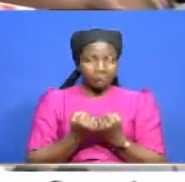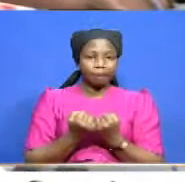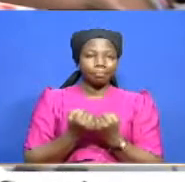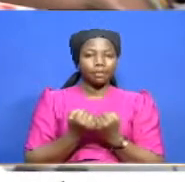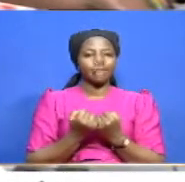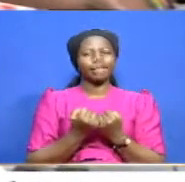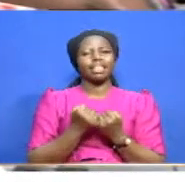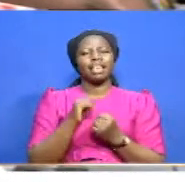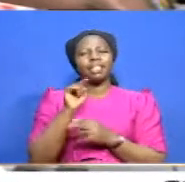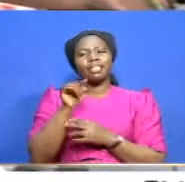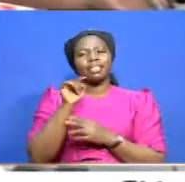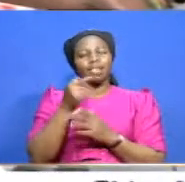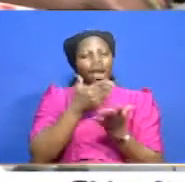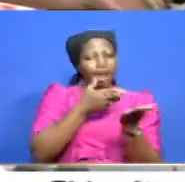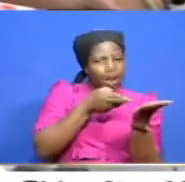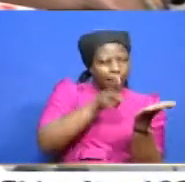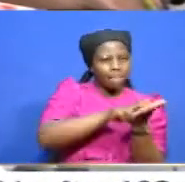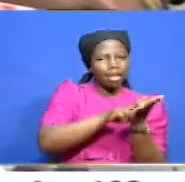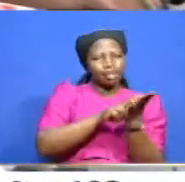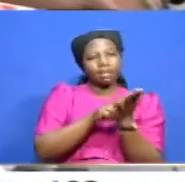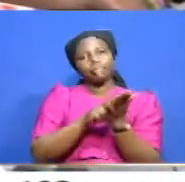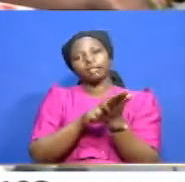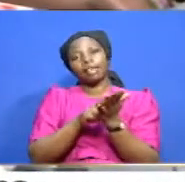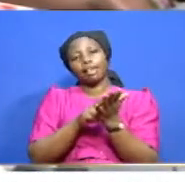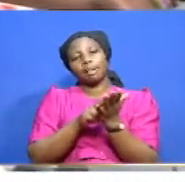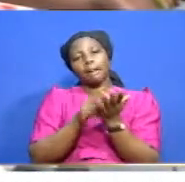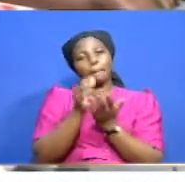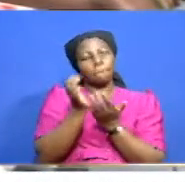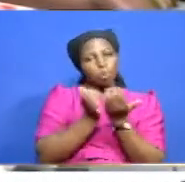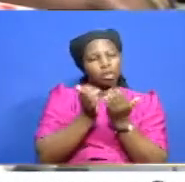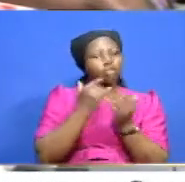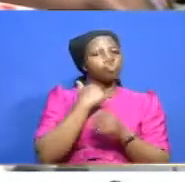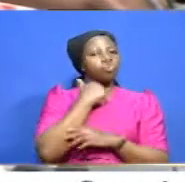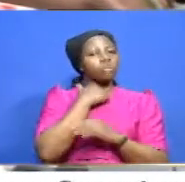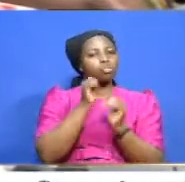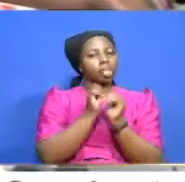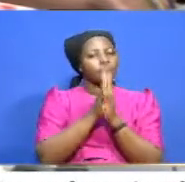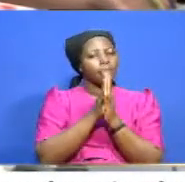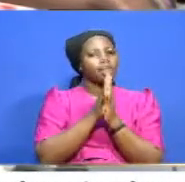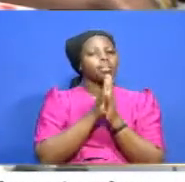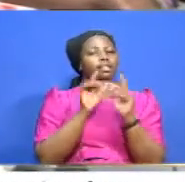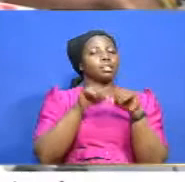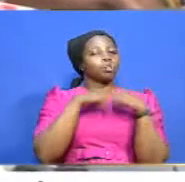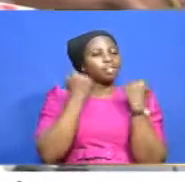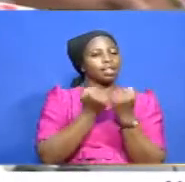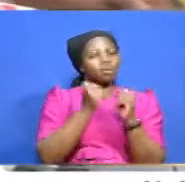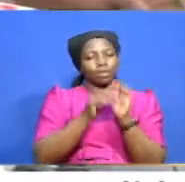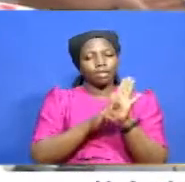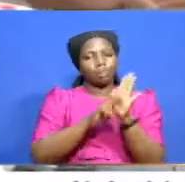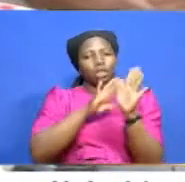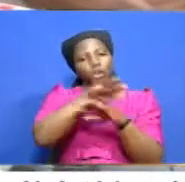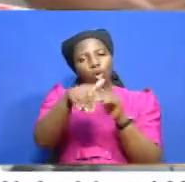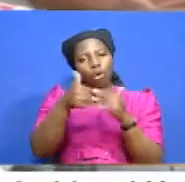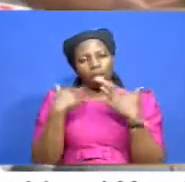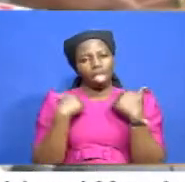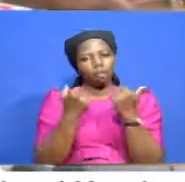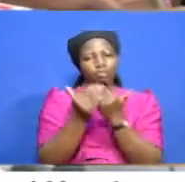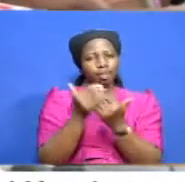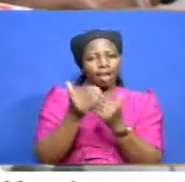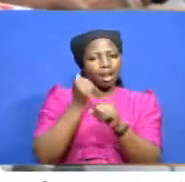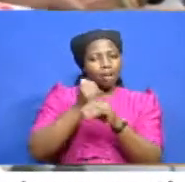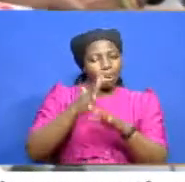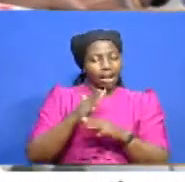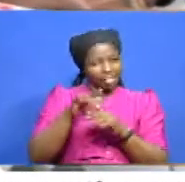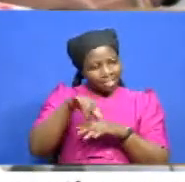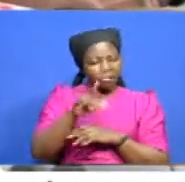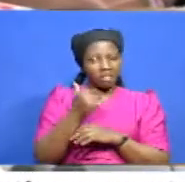These are registered trade unions and societies that represent all healthcare workers, and they have the mandate to represent